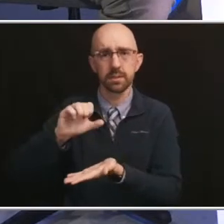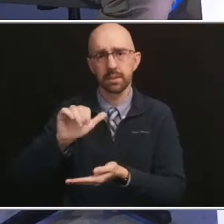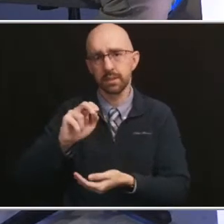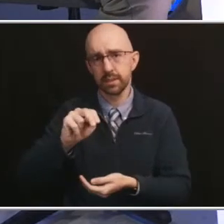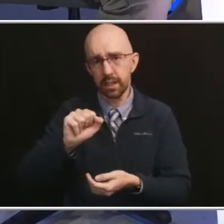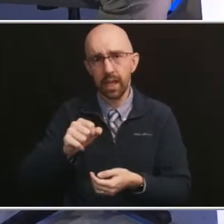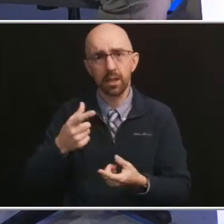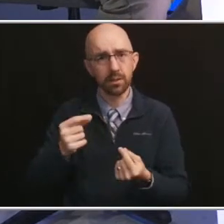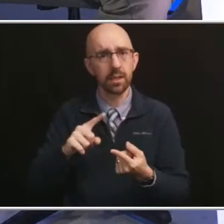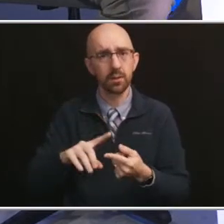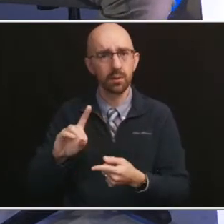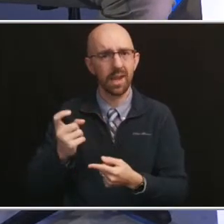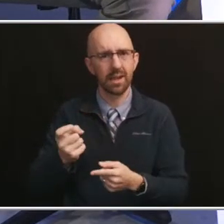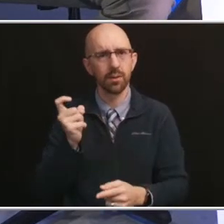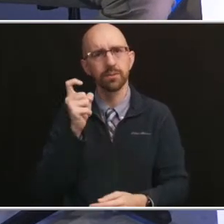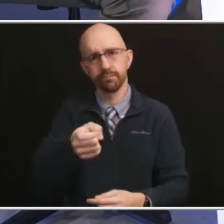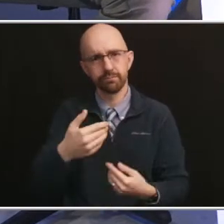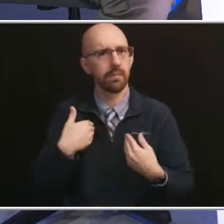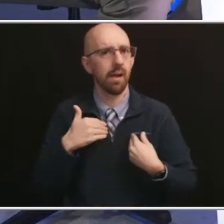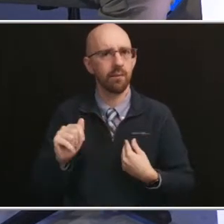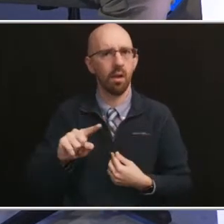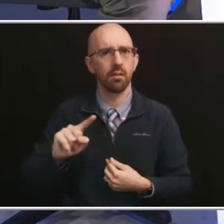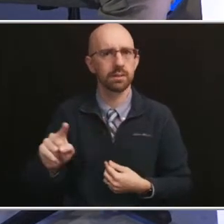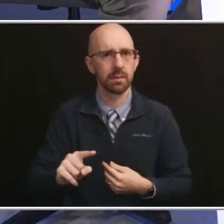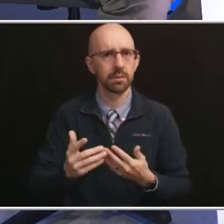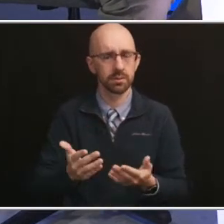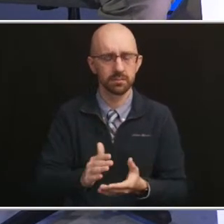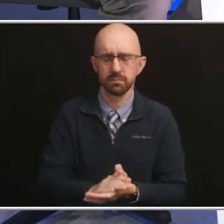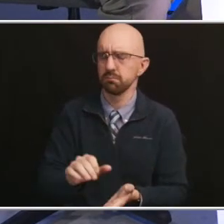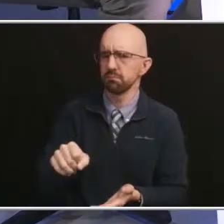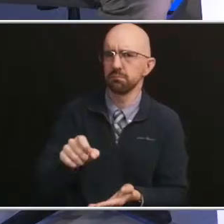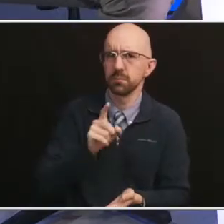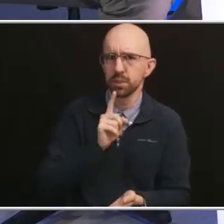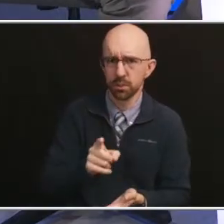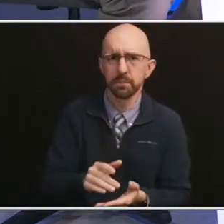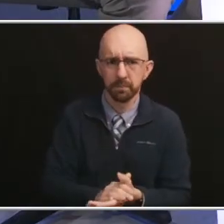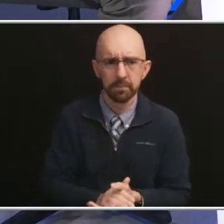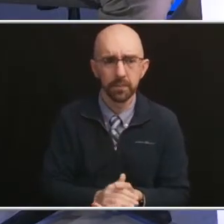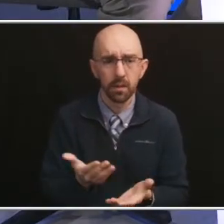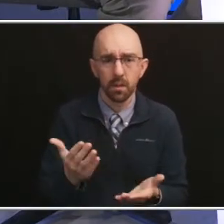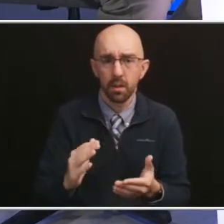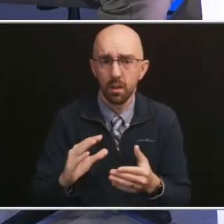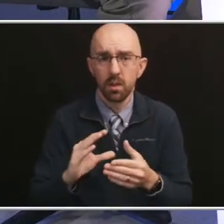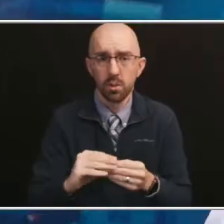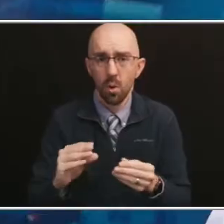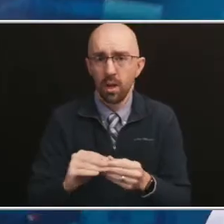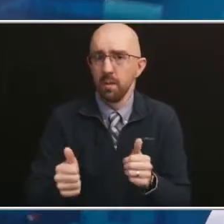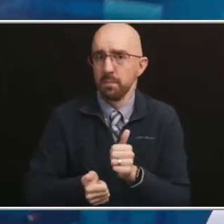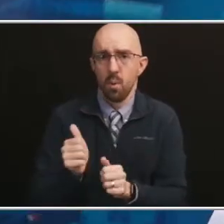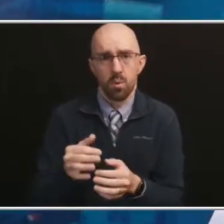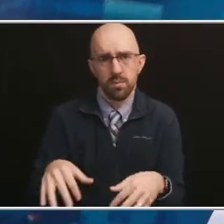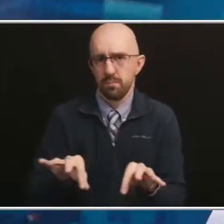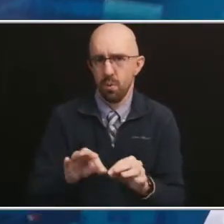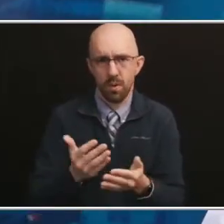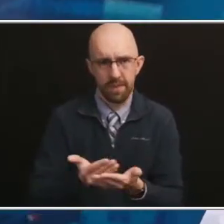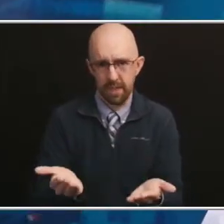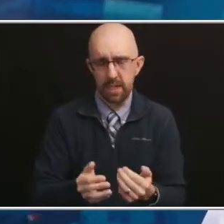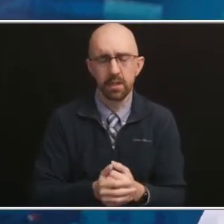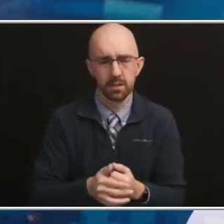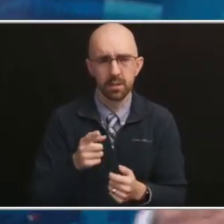diagnose Brent with Alzheimer's disease? Yeah, sure. Well, so the story is the most important thing. These changes